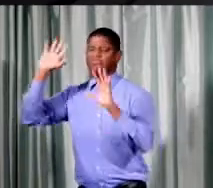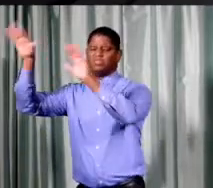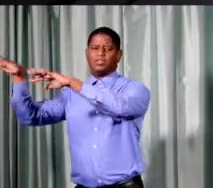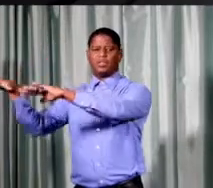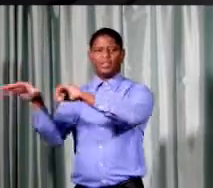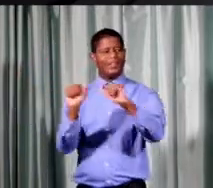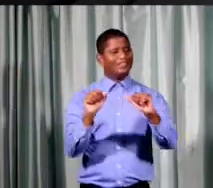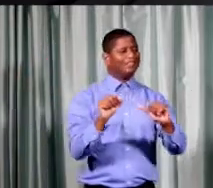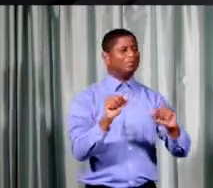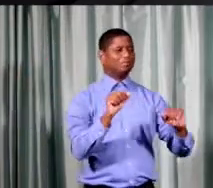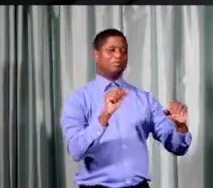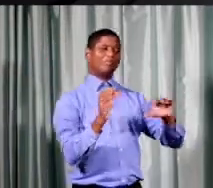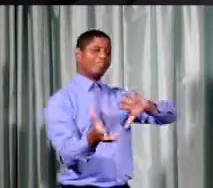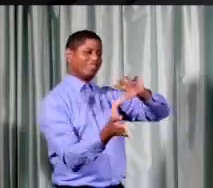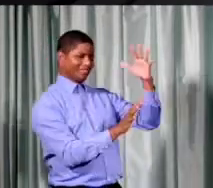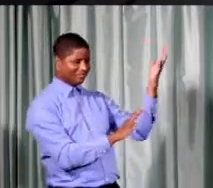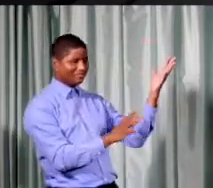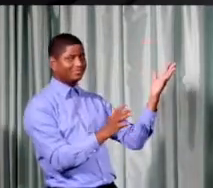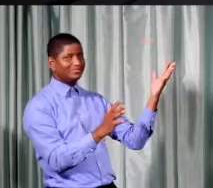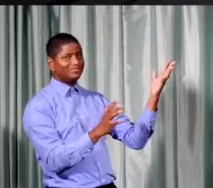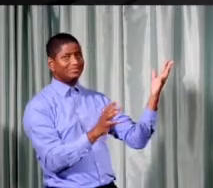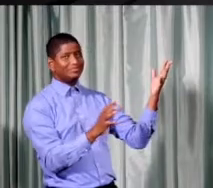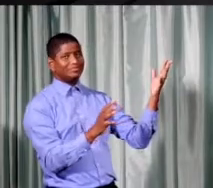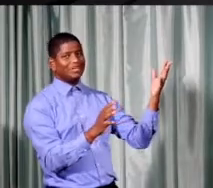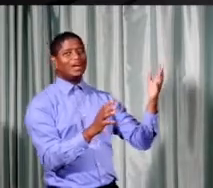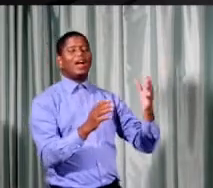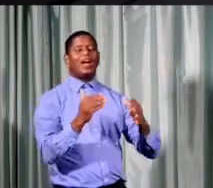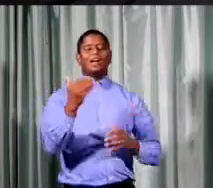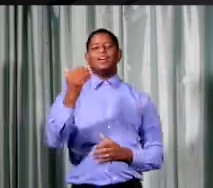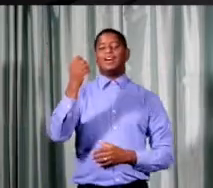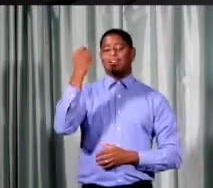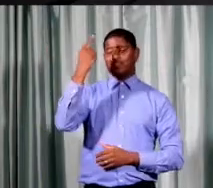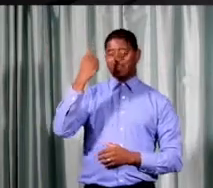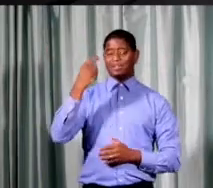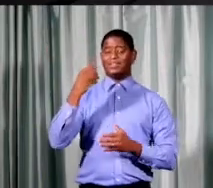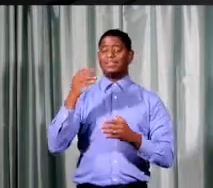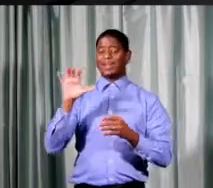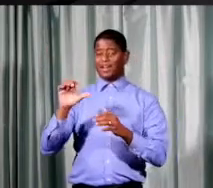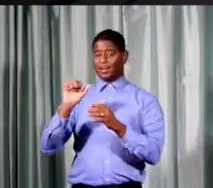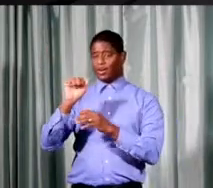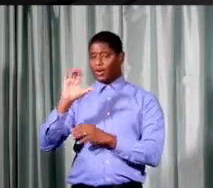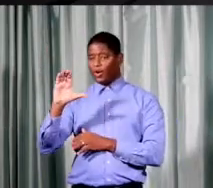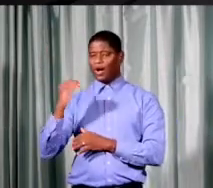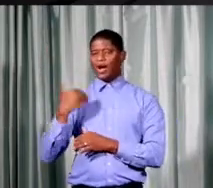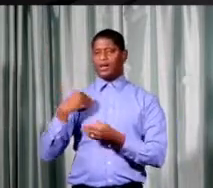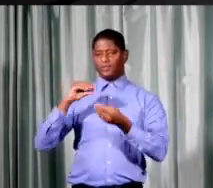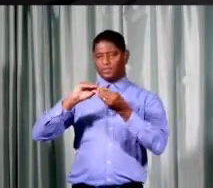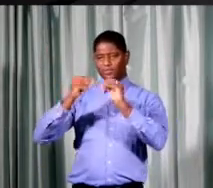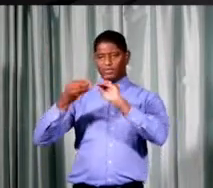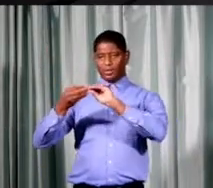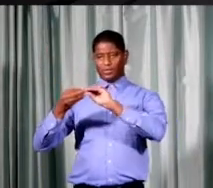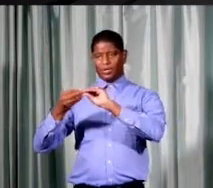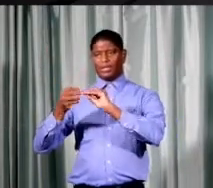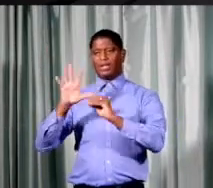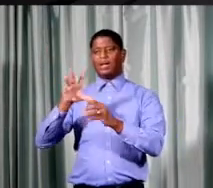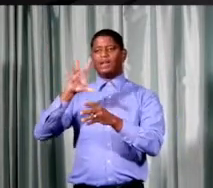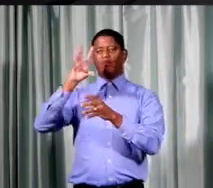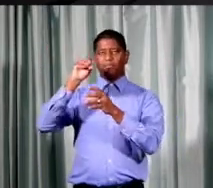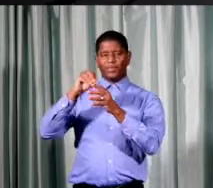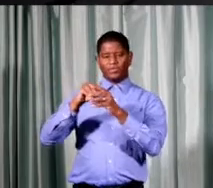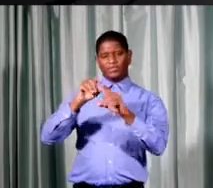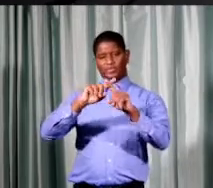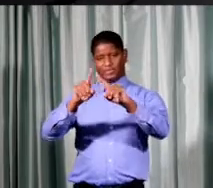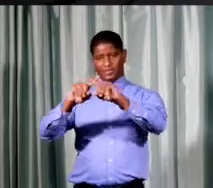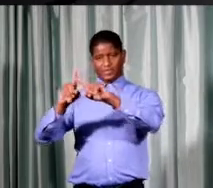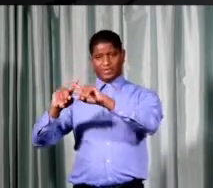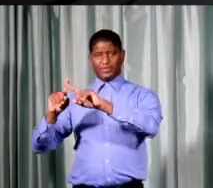build intelligence into those numbers. Meaning, the first digit means something, the second digit means